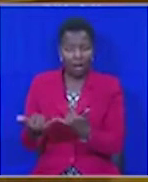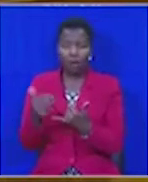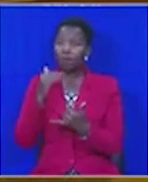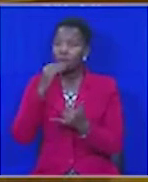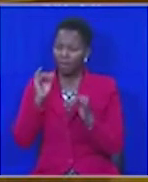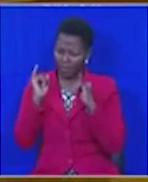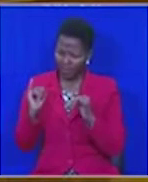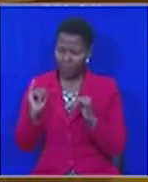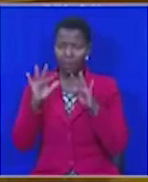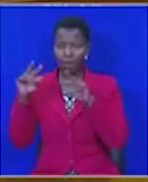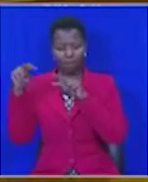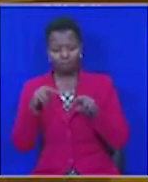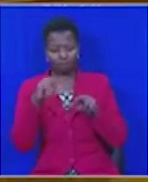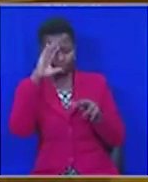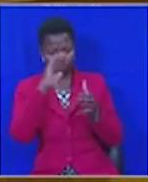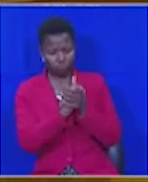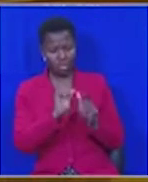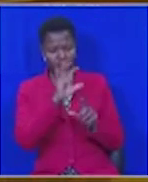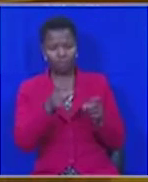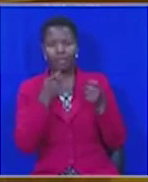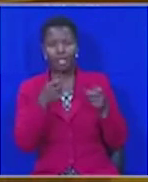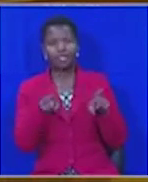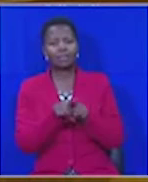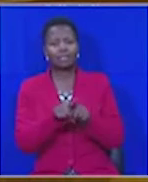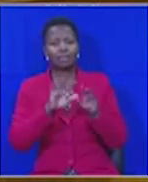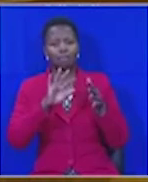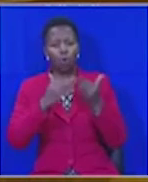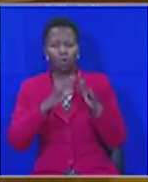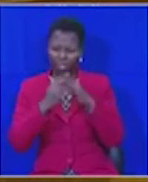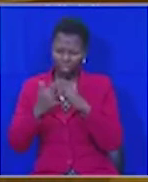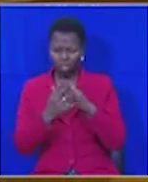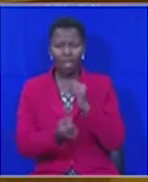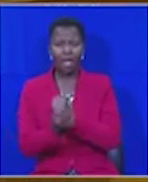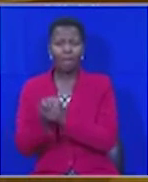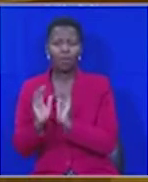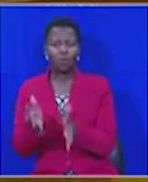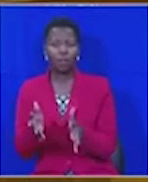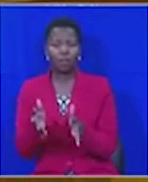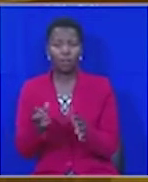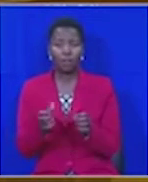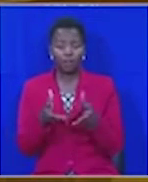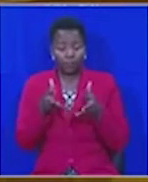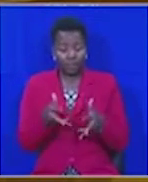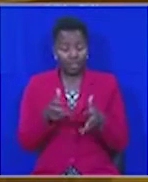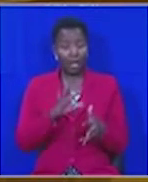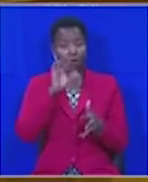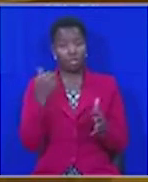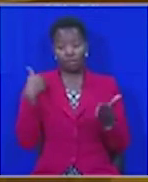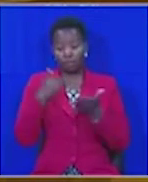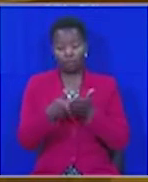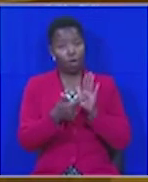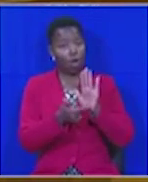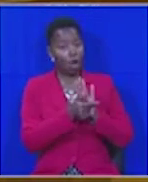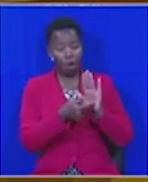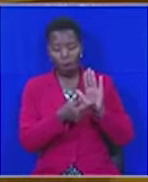moral values and stability of our society. The consequence of South Africa not updating its laws, as we are doing in this